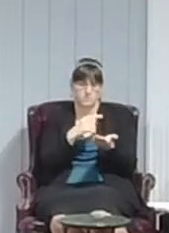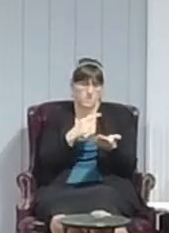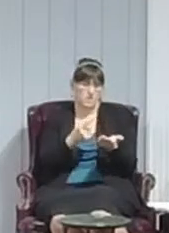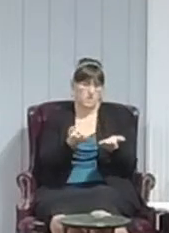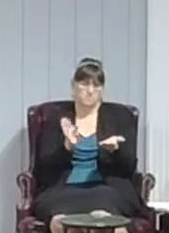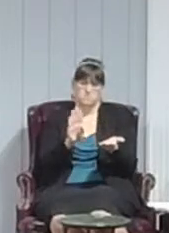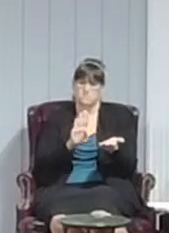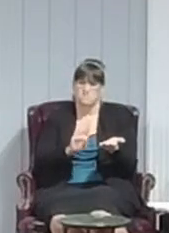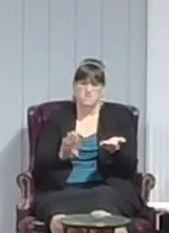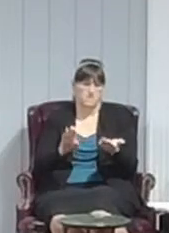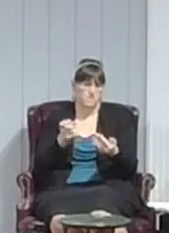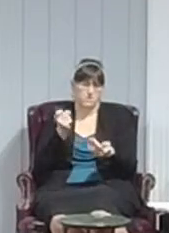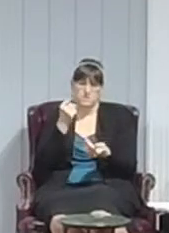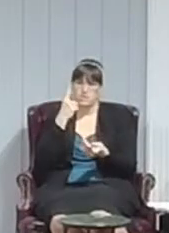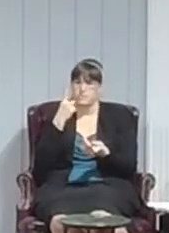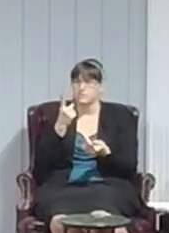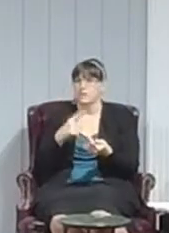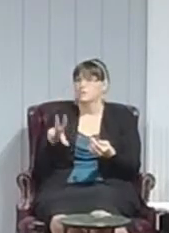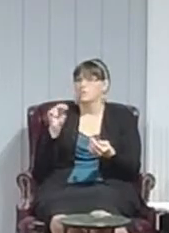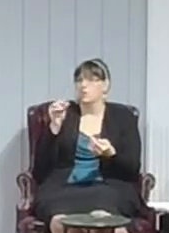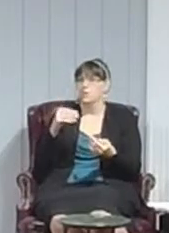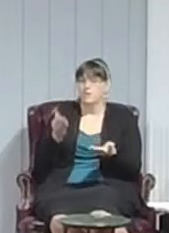able to get this. No, he's there to teach it to you.